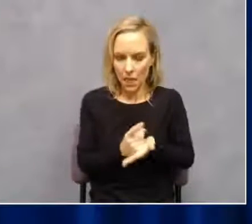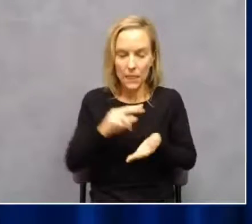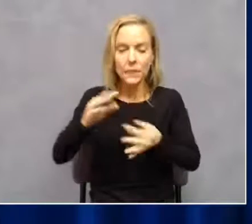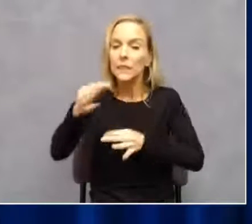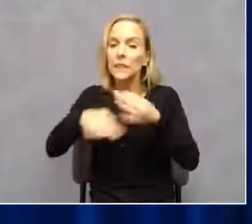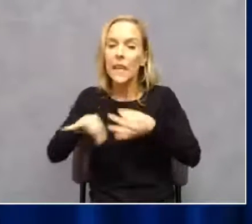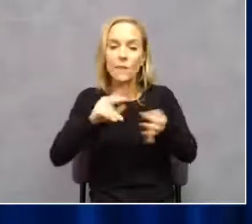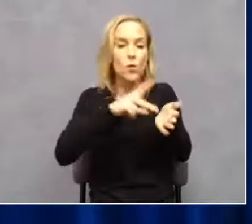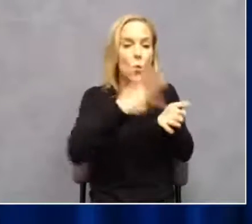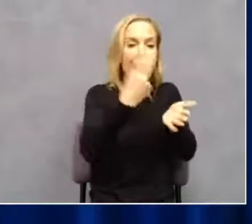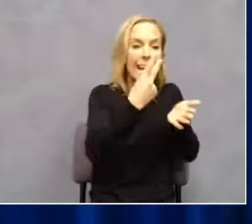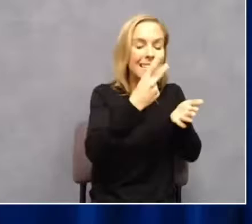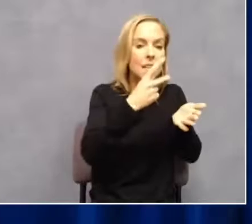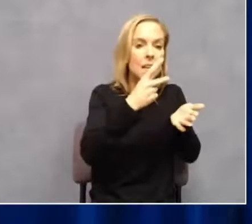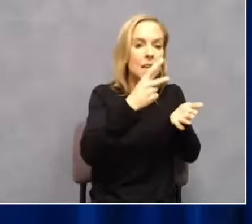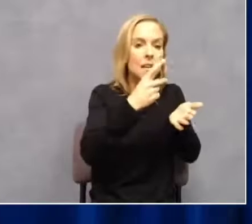support.